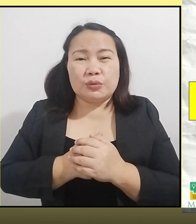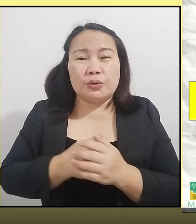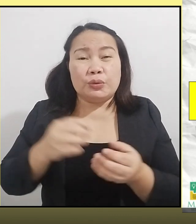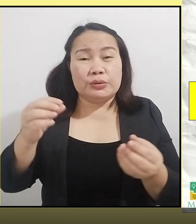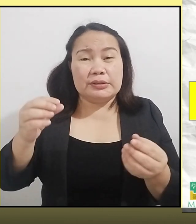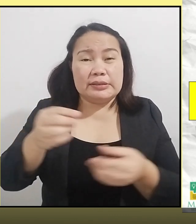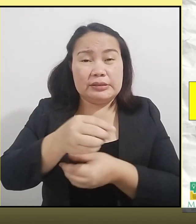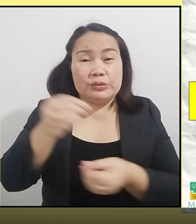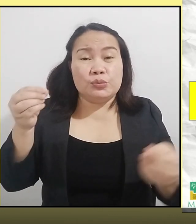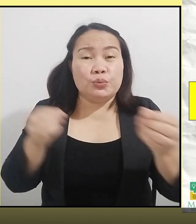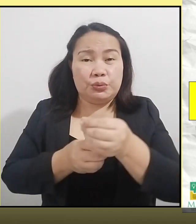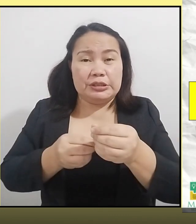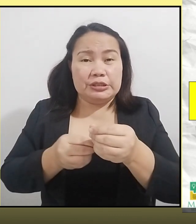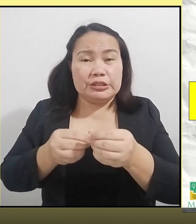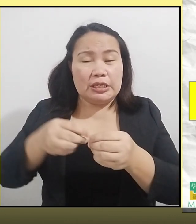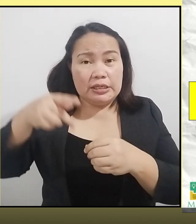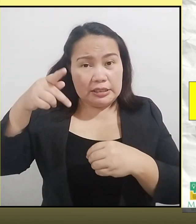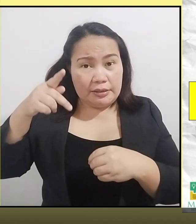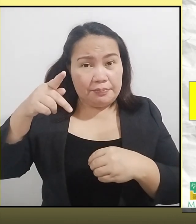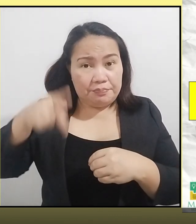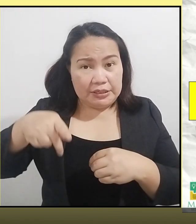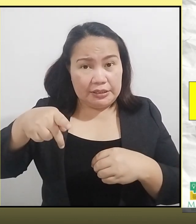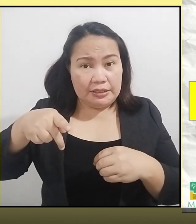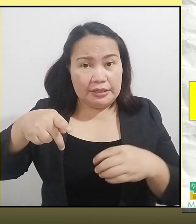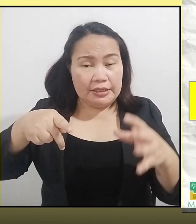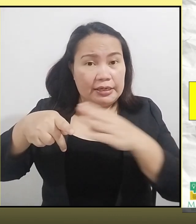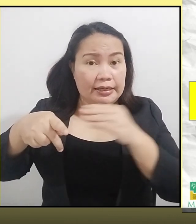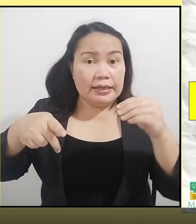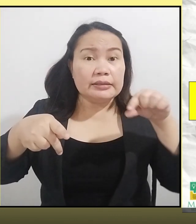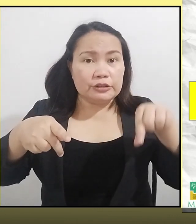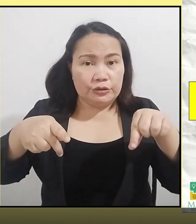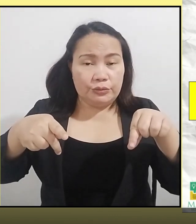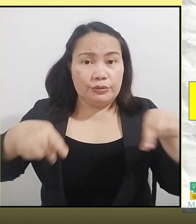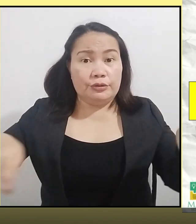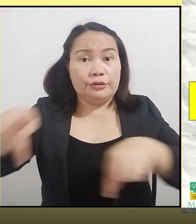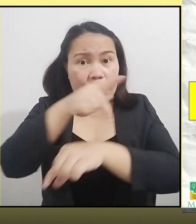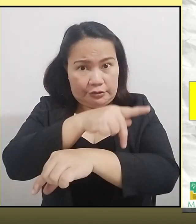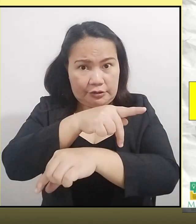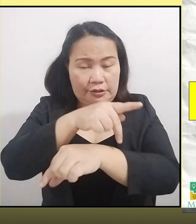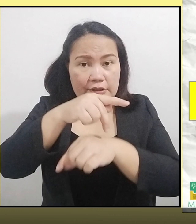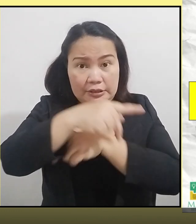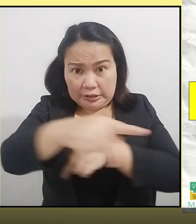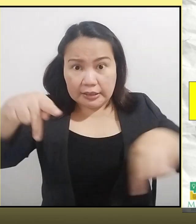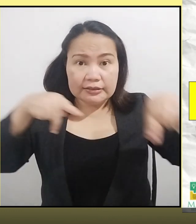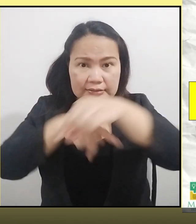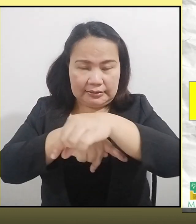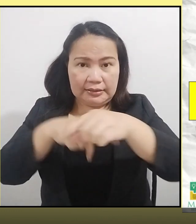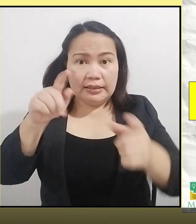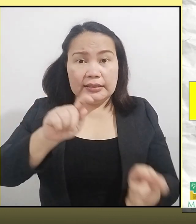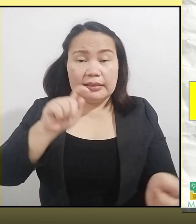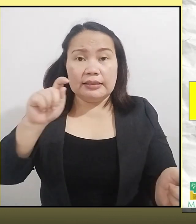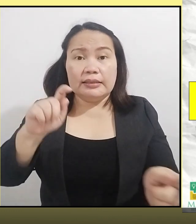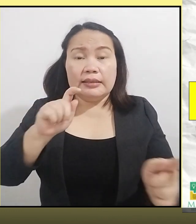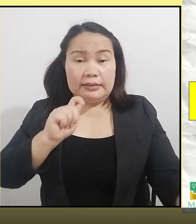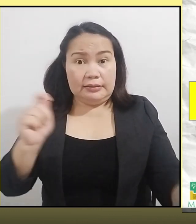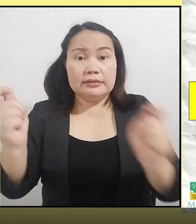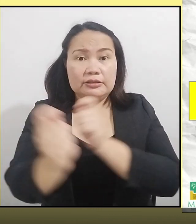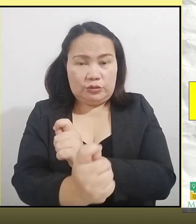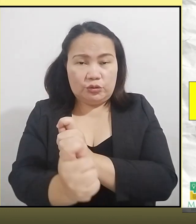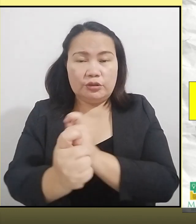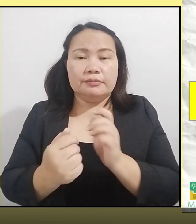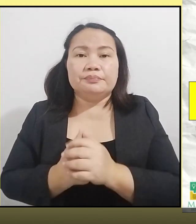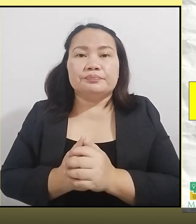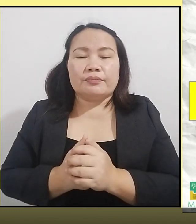going to switch the hypothesis and the conclusion. Pagpapalitin lang natin ng pwesto ang hypothesis and